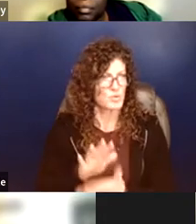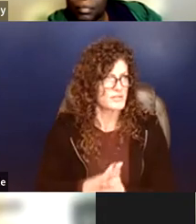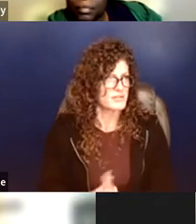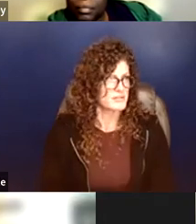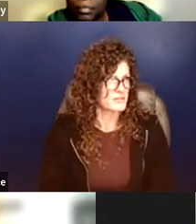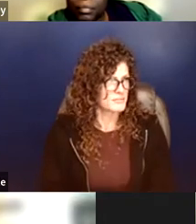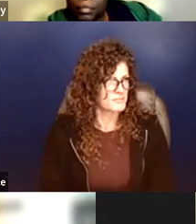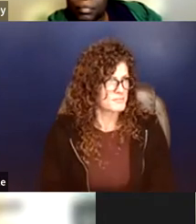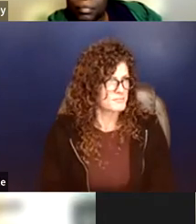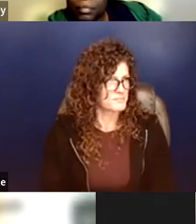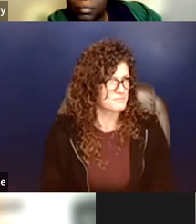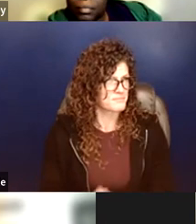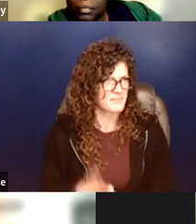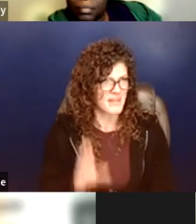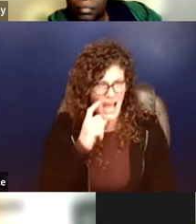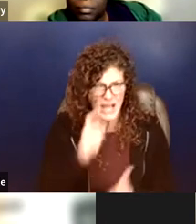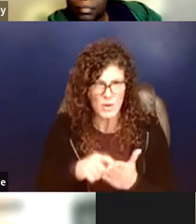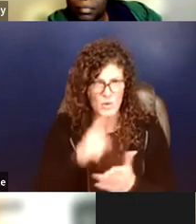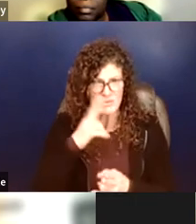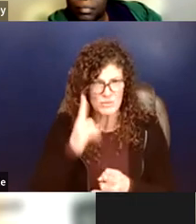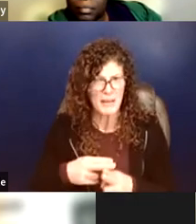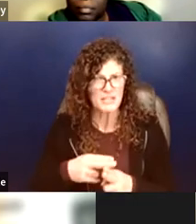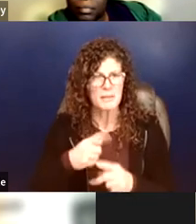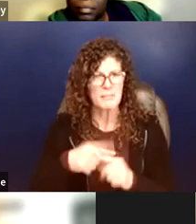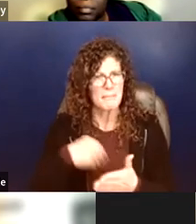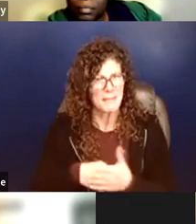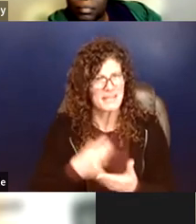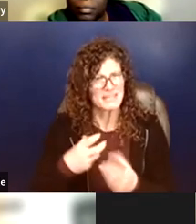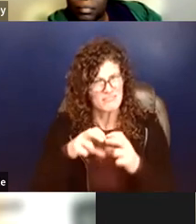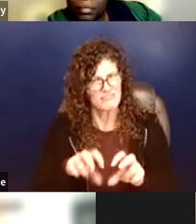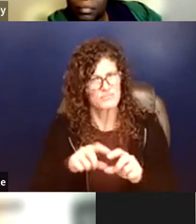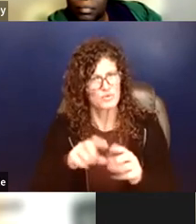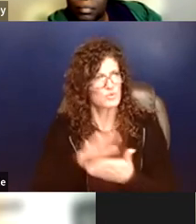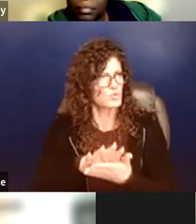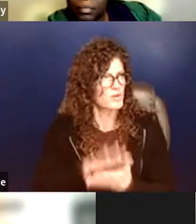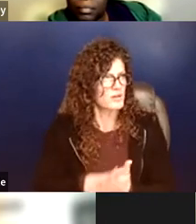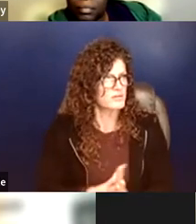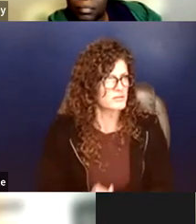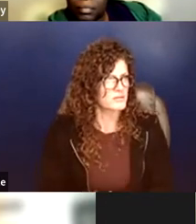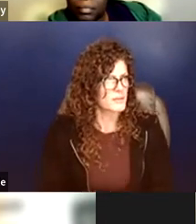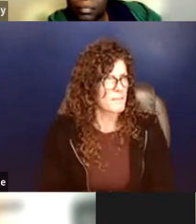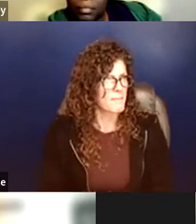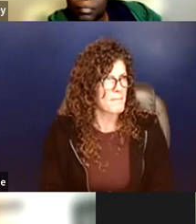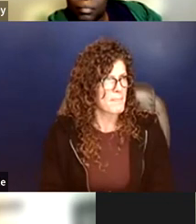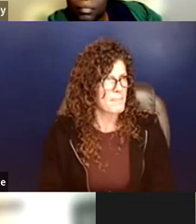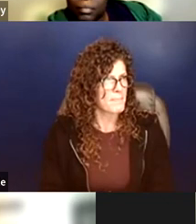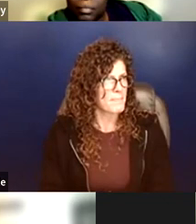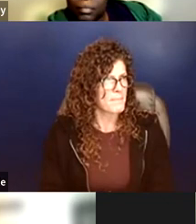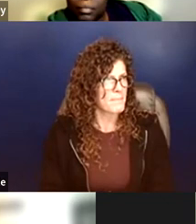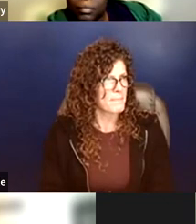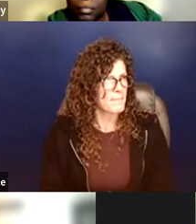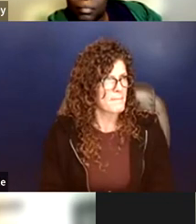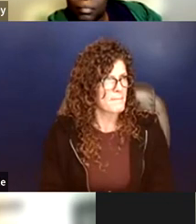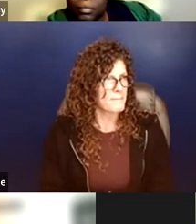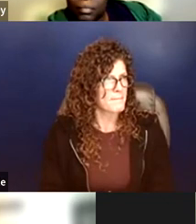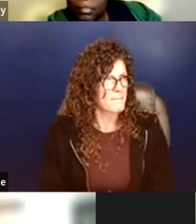it was mentioned. Money needs to be in the schools, and I can see that too. Something I will say is that I've thought